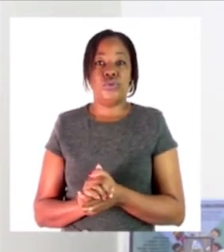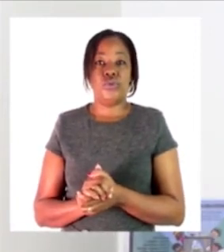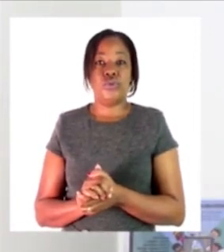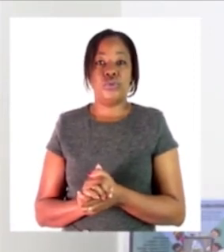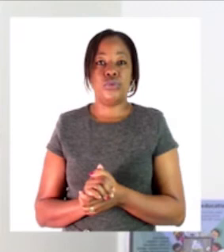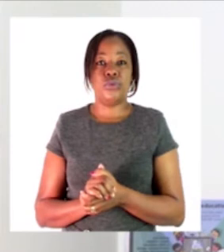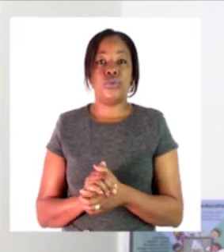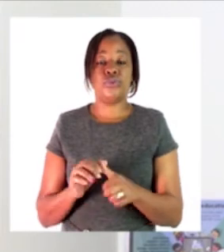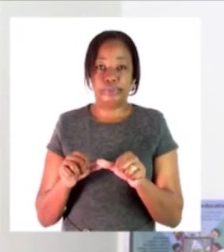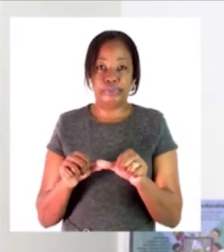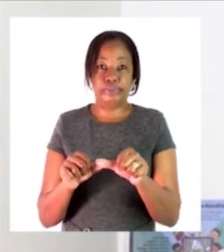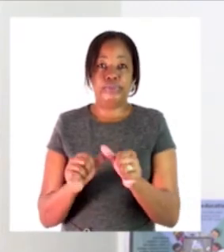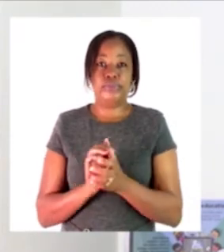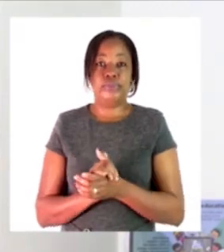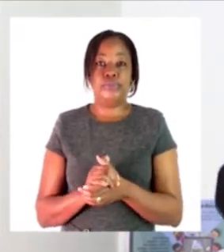same space.